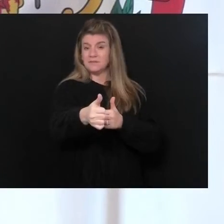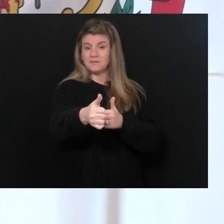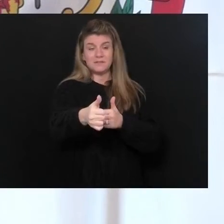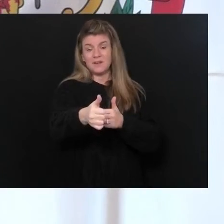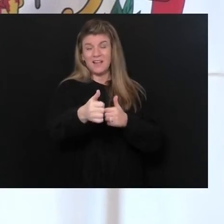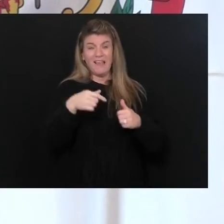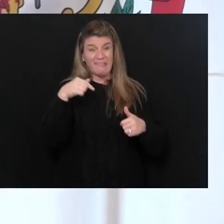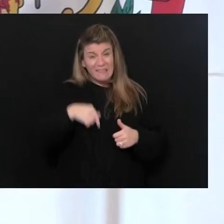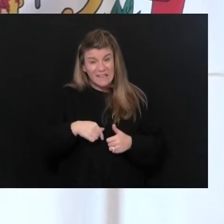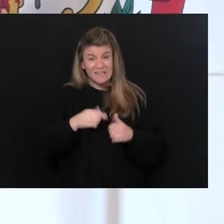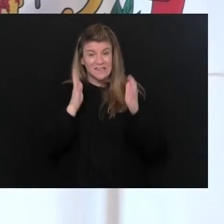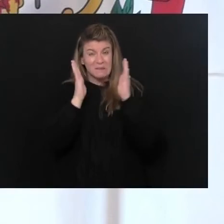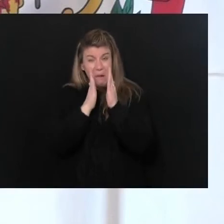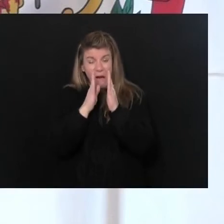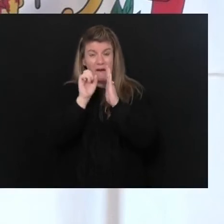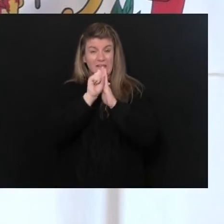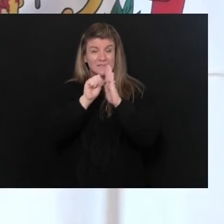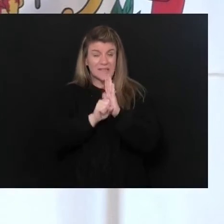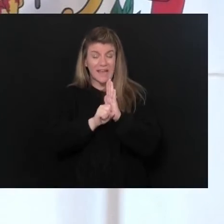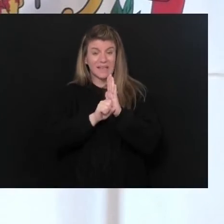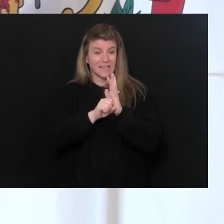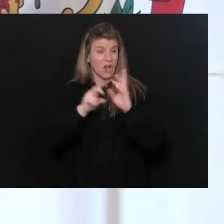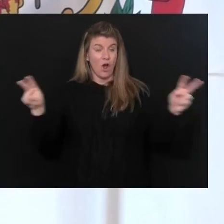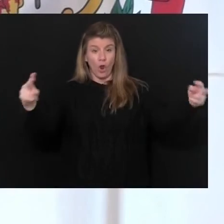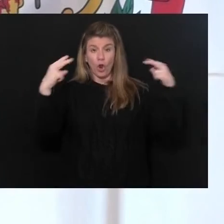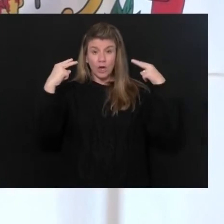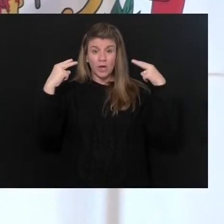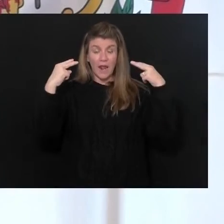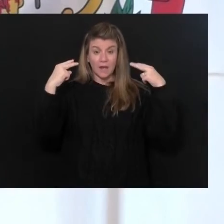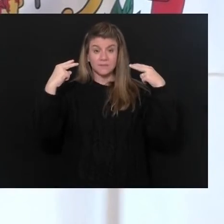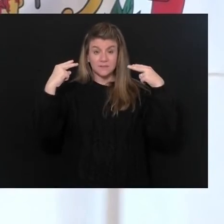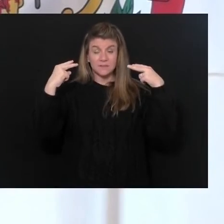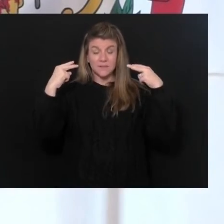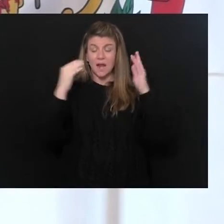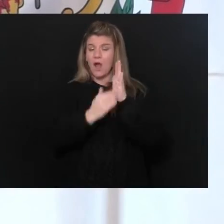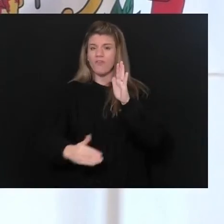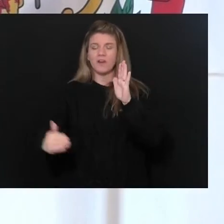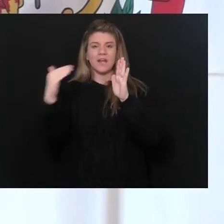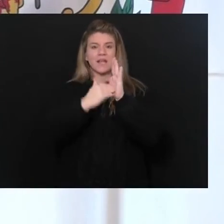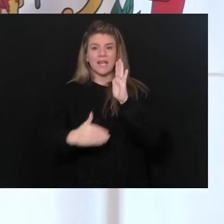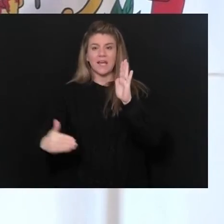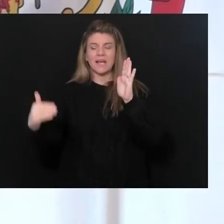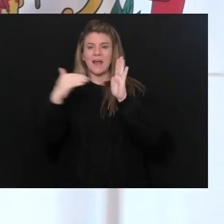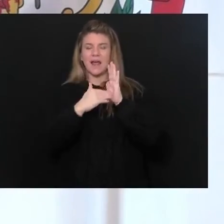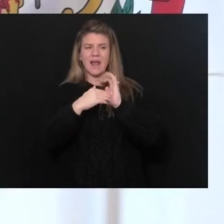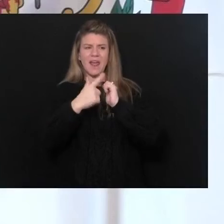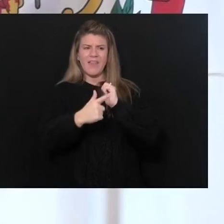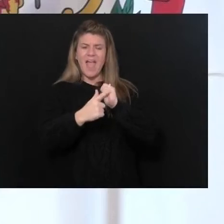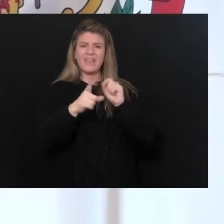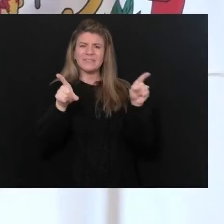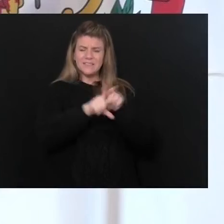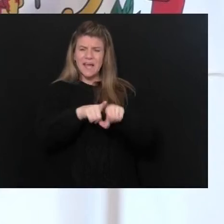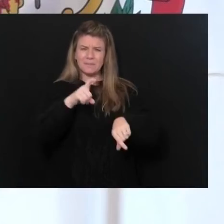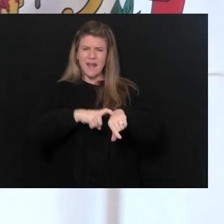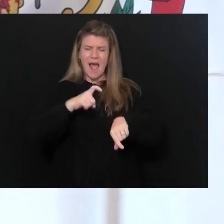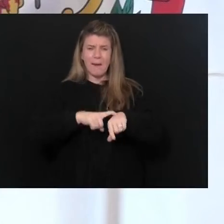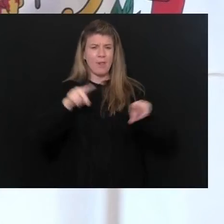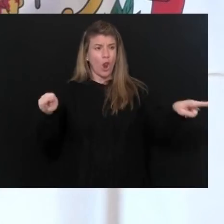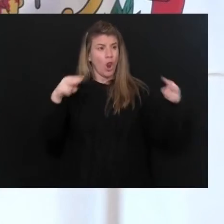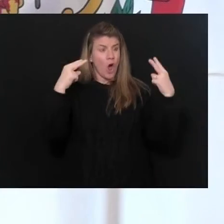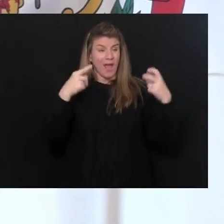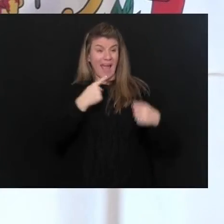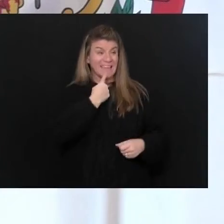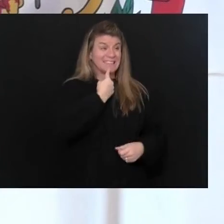old West Virginia, West Virginia, West Virginia. And over, they almost turn and say, why in